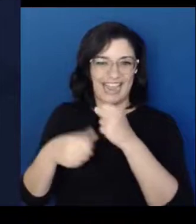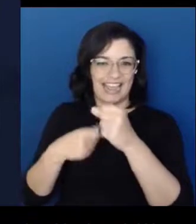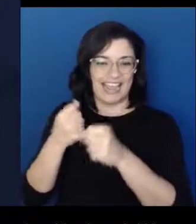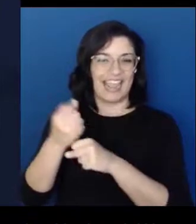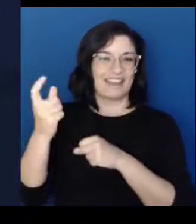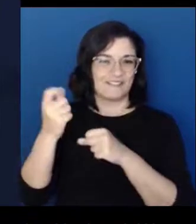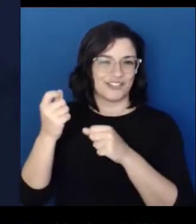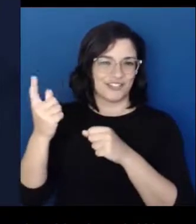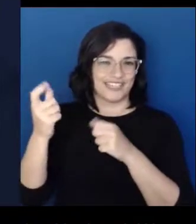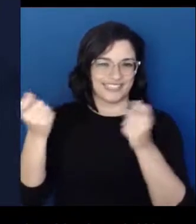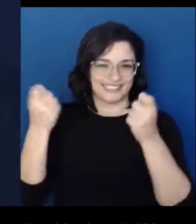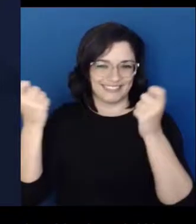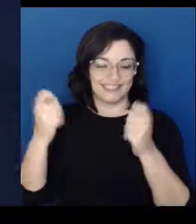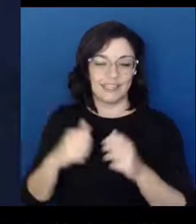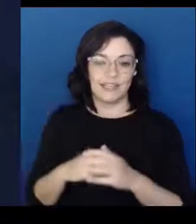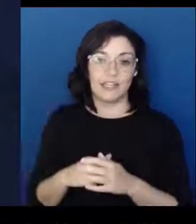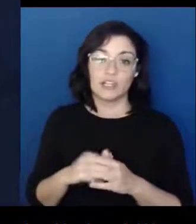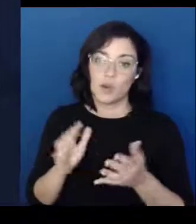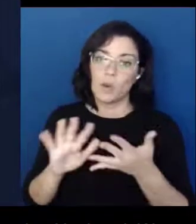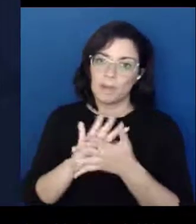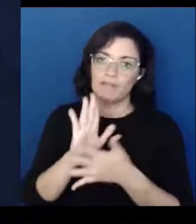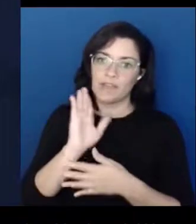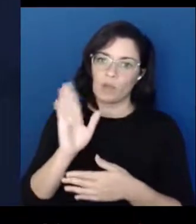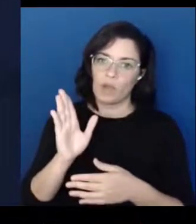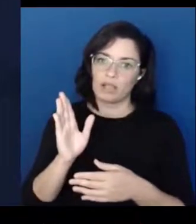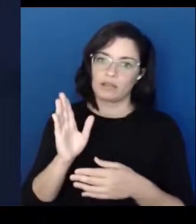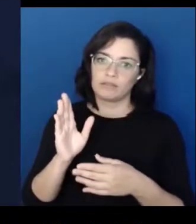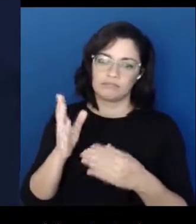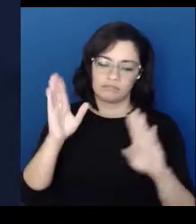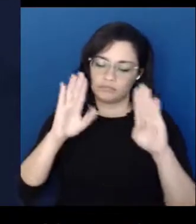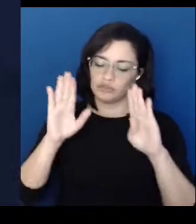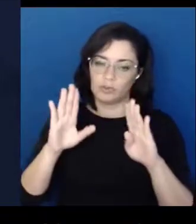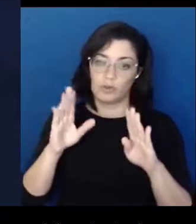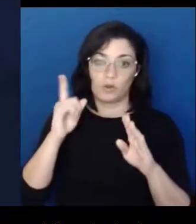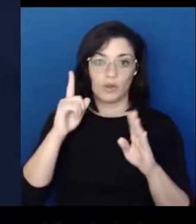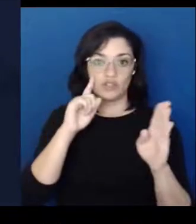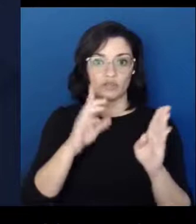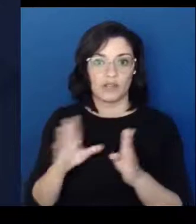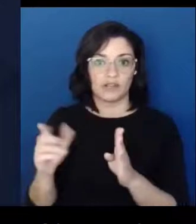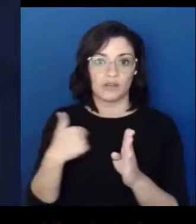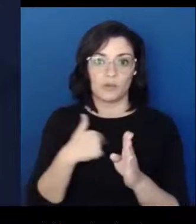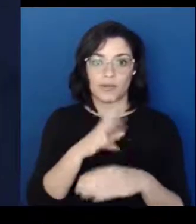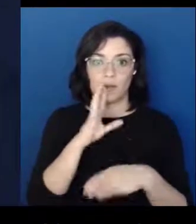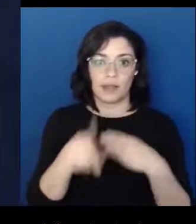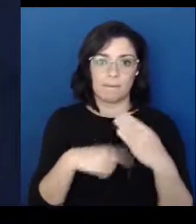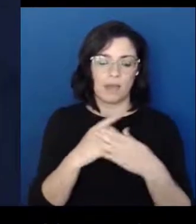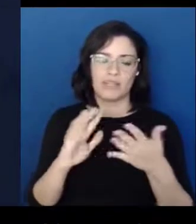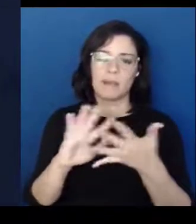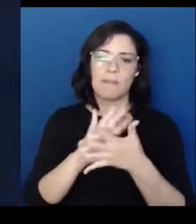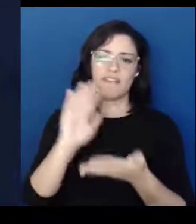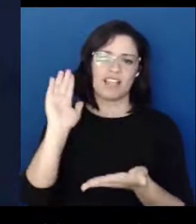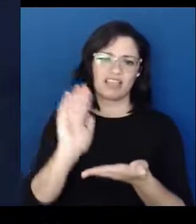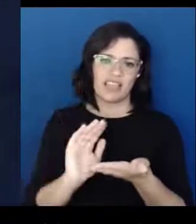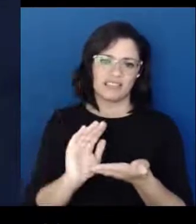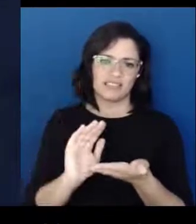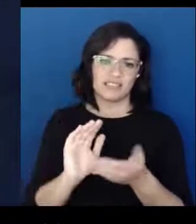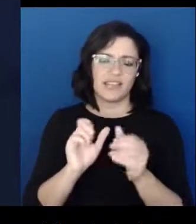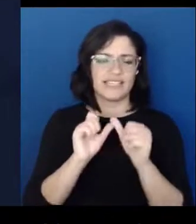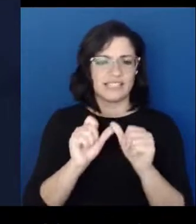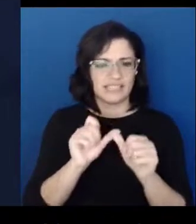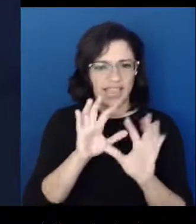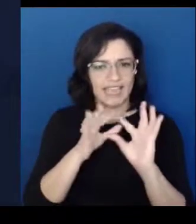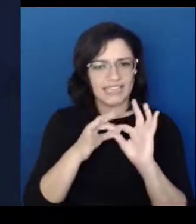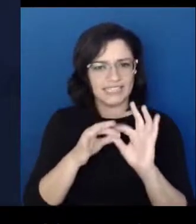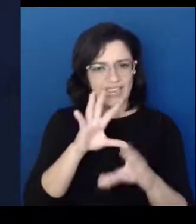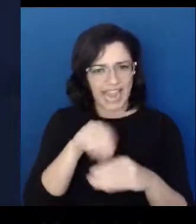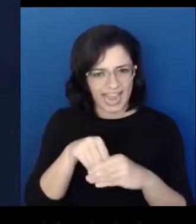talk a lot about is bluff less. Stay engaged. Stay present in the conversation